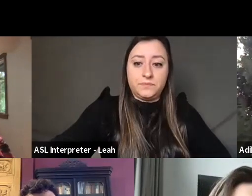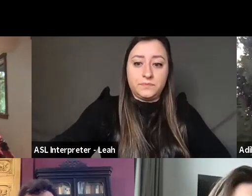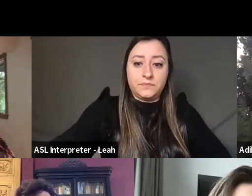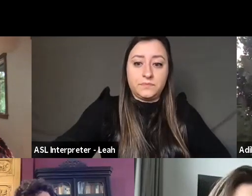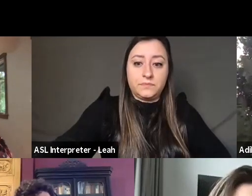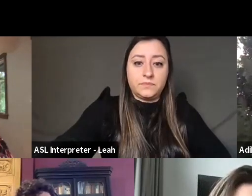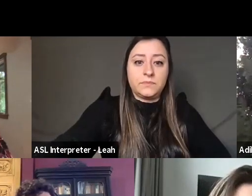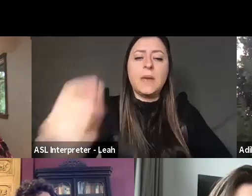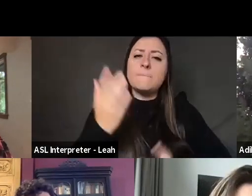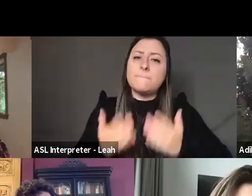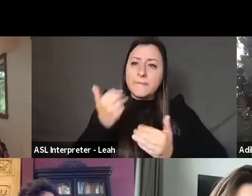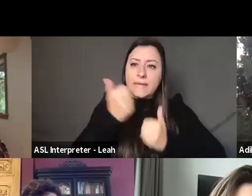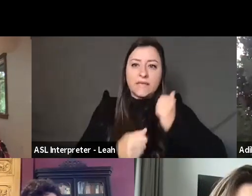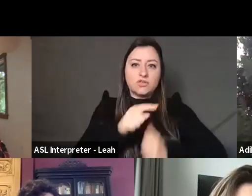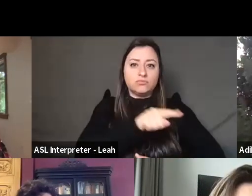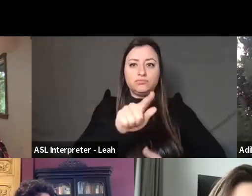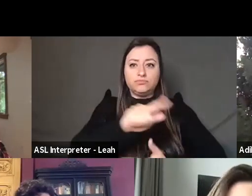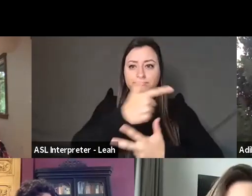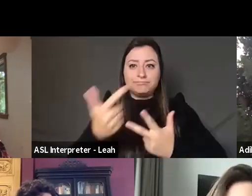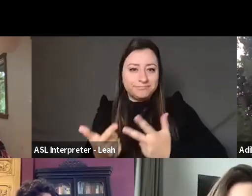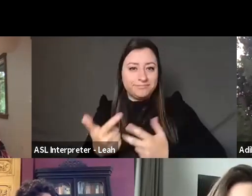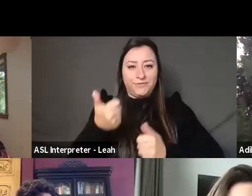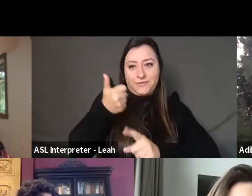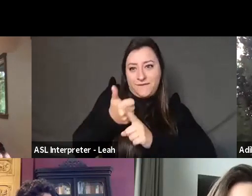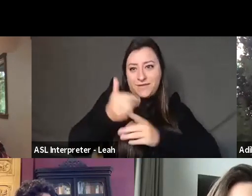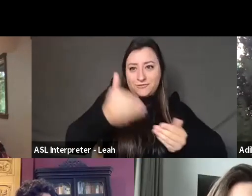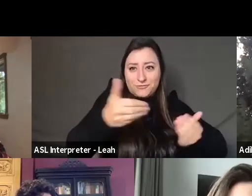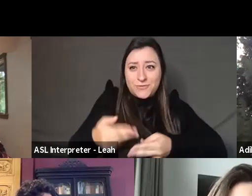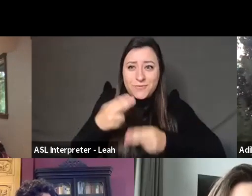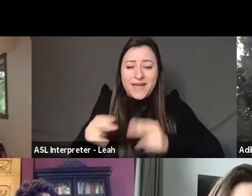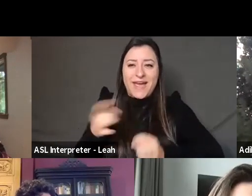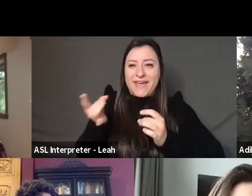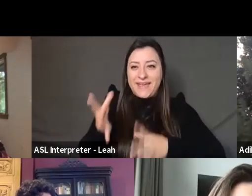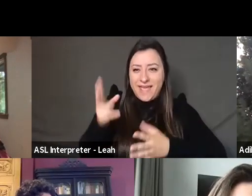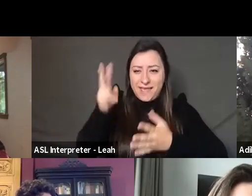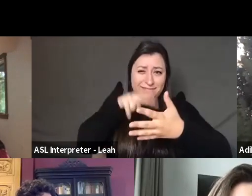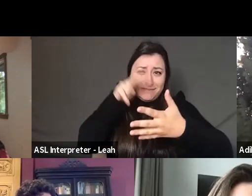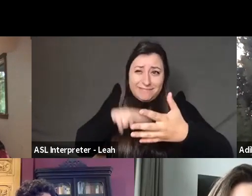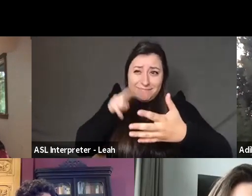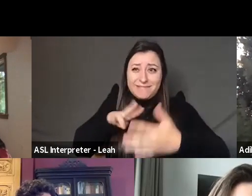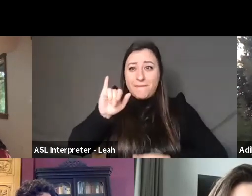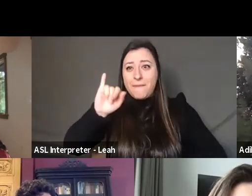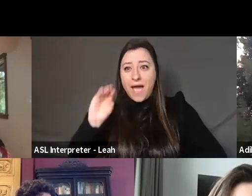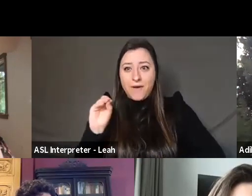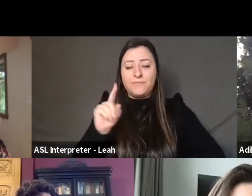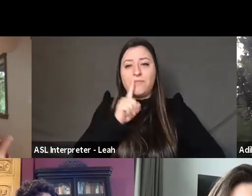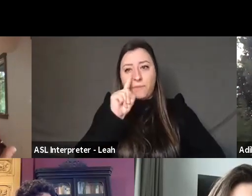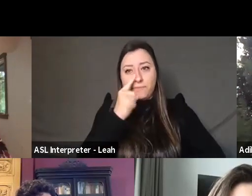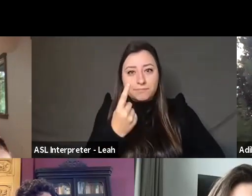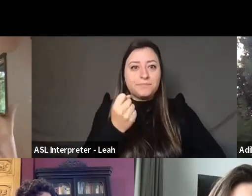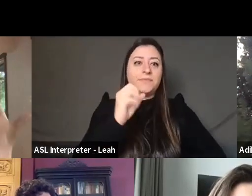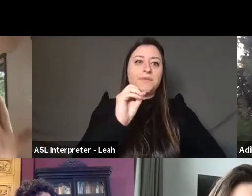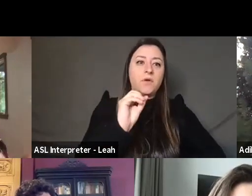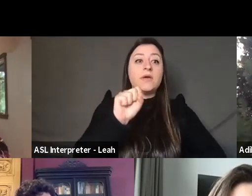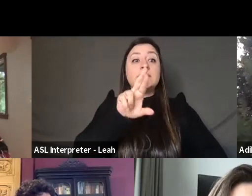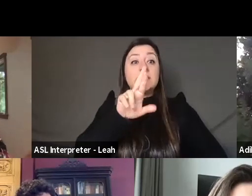You know what, maybe each of you should introduce themselves really quickly because I really hate reading a bio. It really is so clinical. So Sara